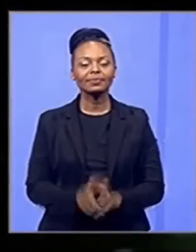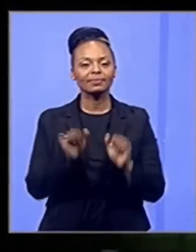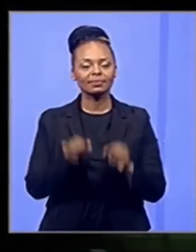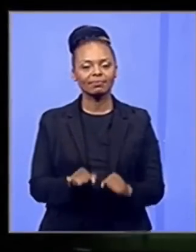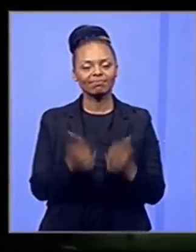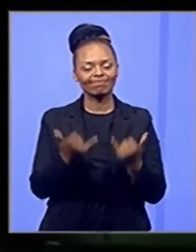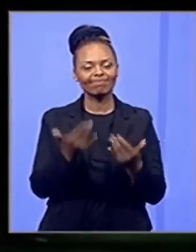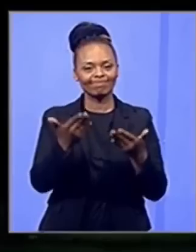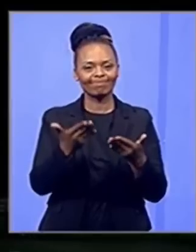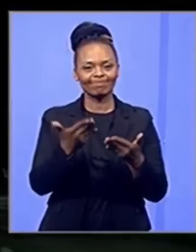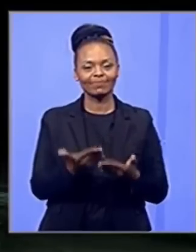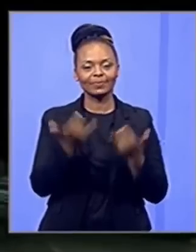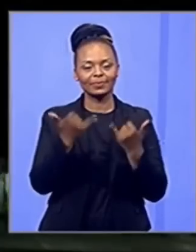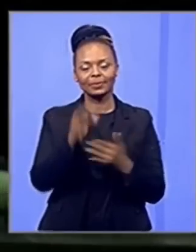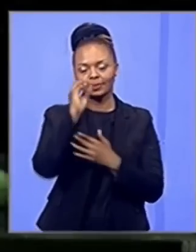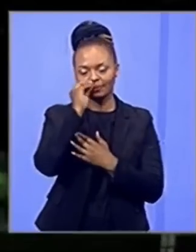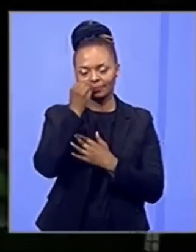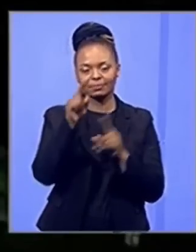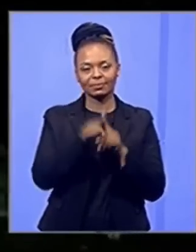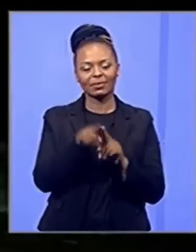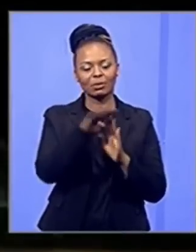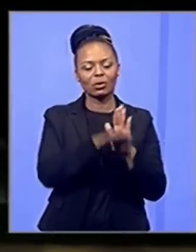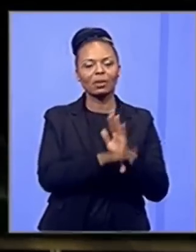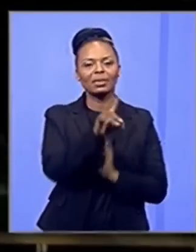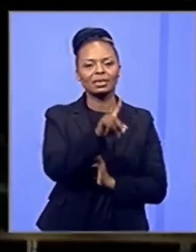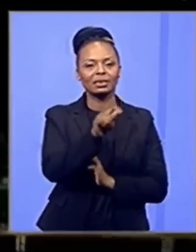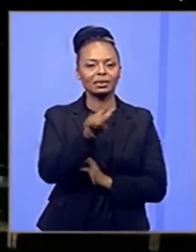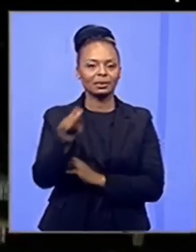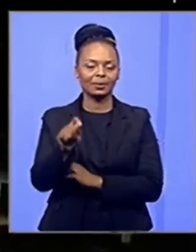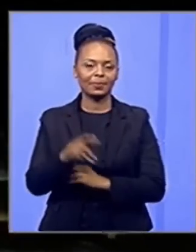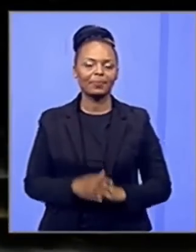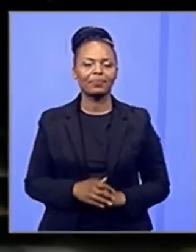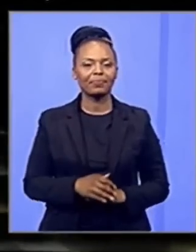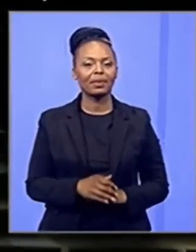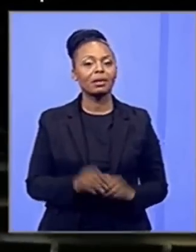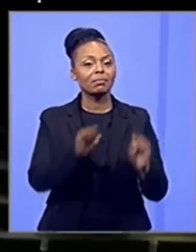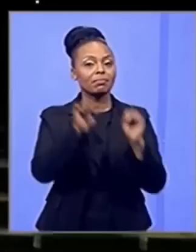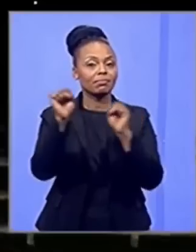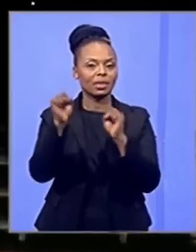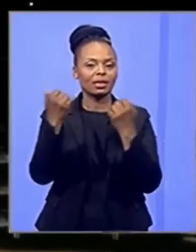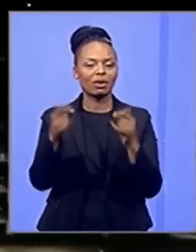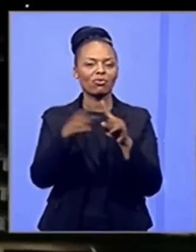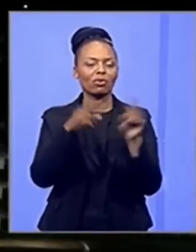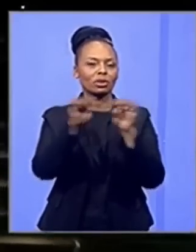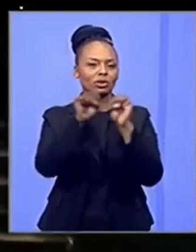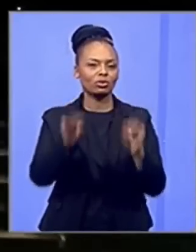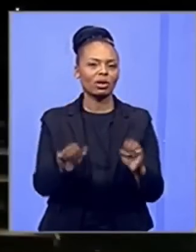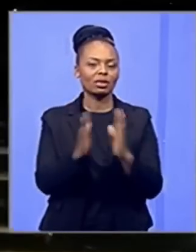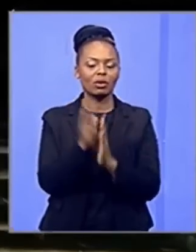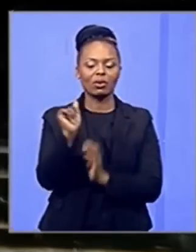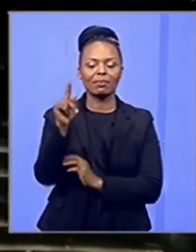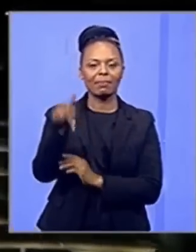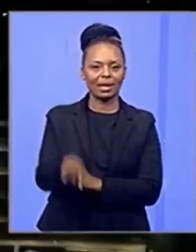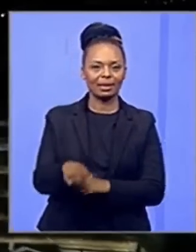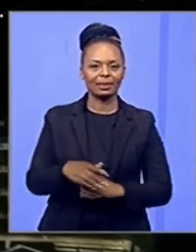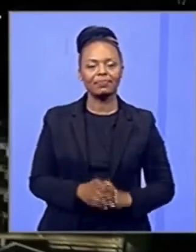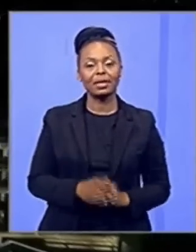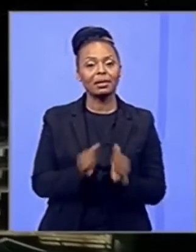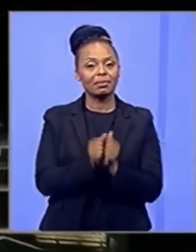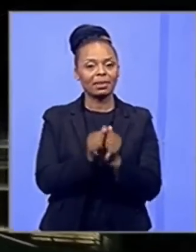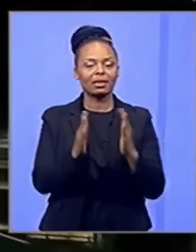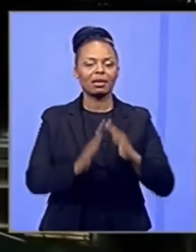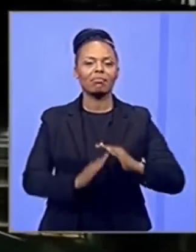Bagesho re alamogela le babogedi ba rena ba kanala ya DTT. Re gasha go tswa Studio 10 Auckland Park. Re thoma pele